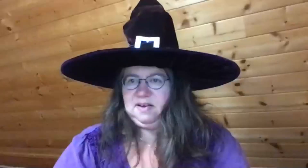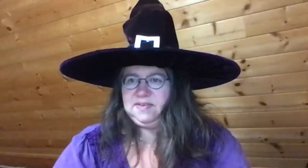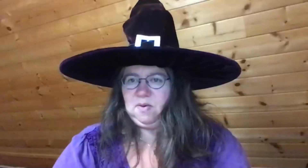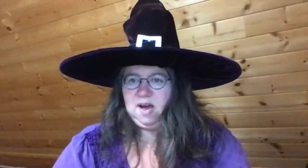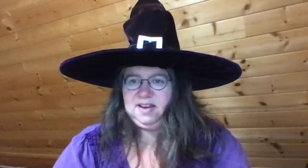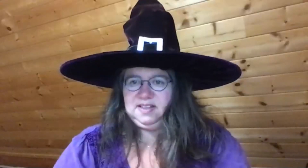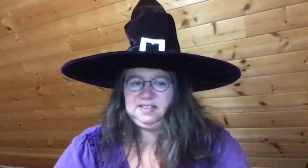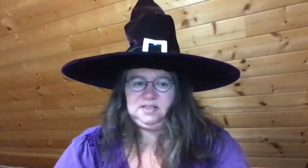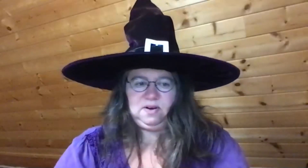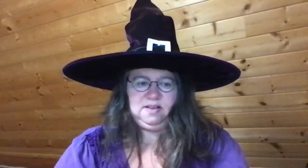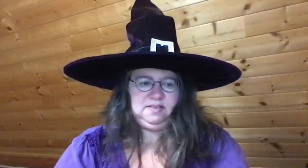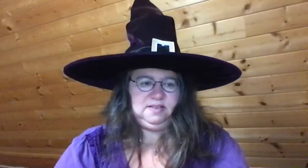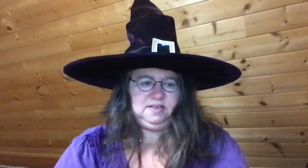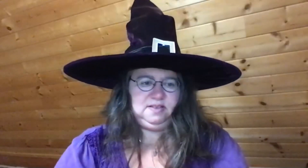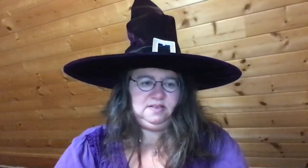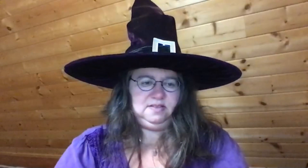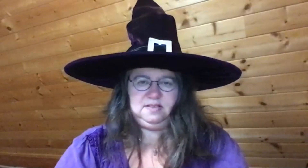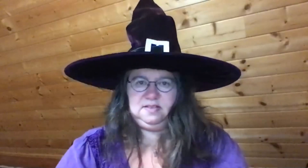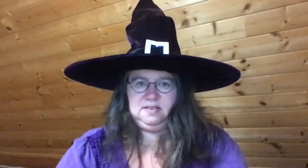Great. All right, we've got Wyatt and then Satora.